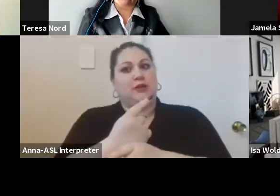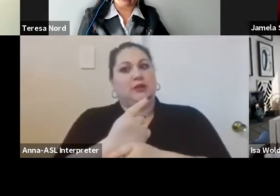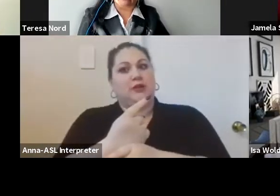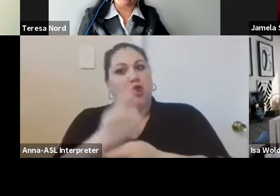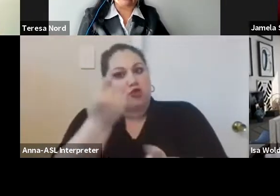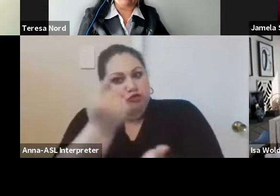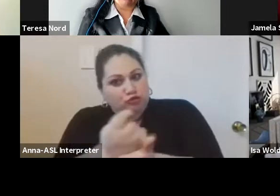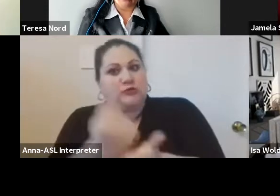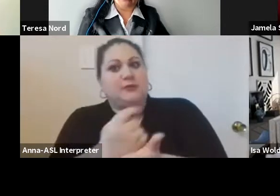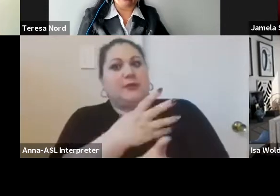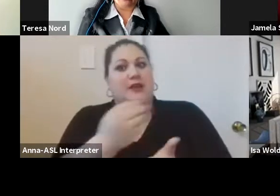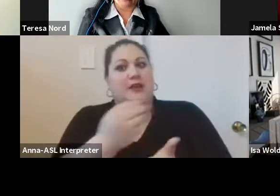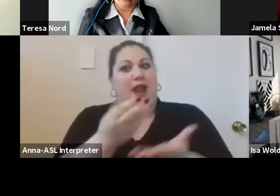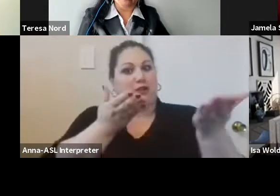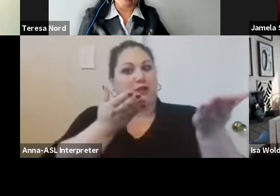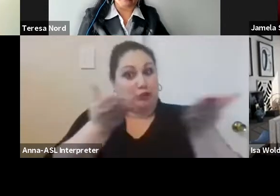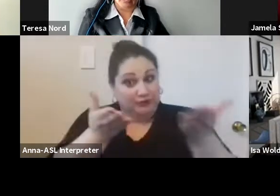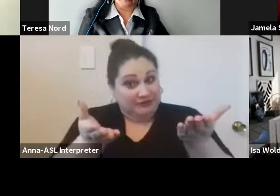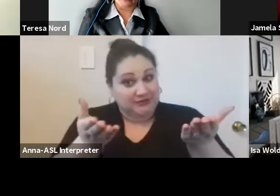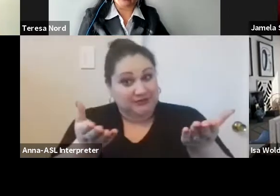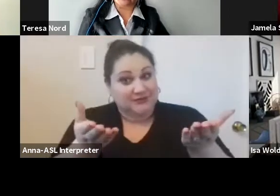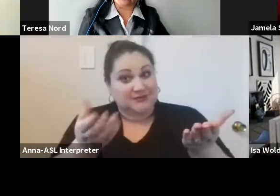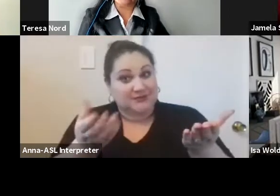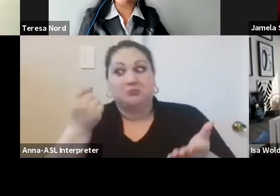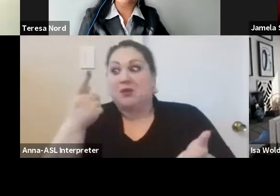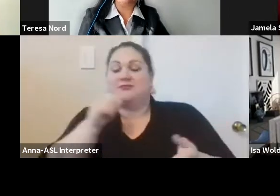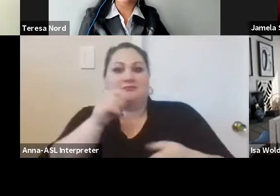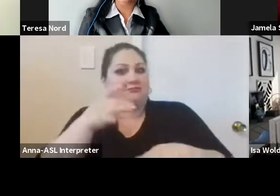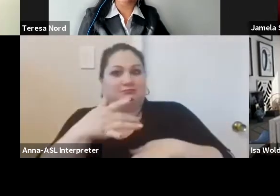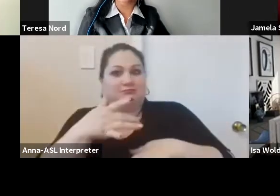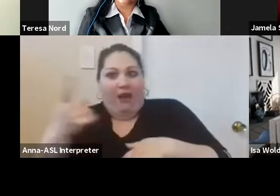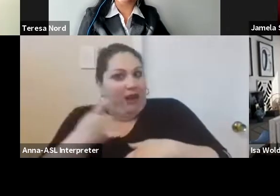You know, and then I was made to do this